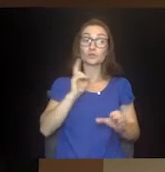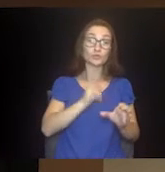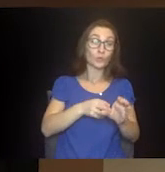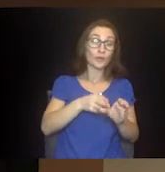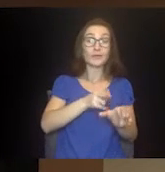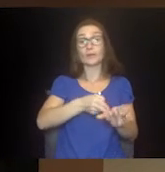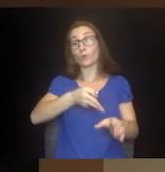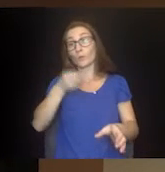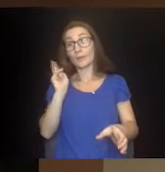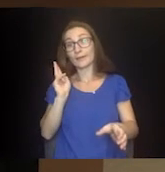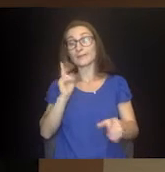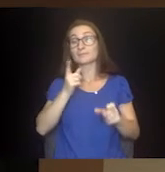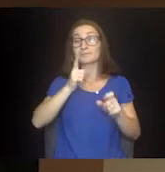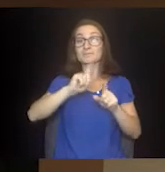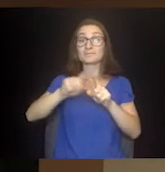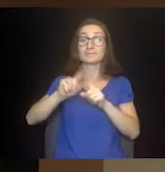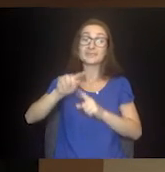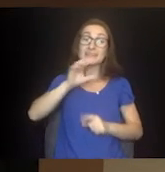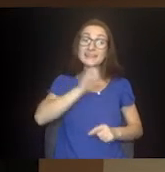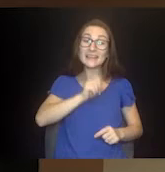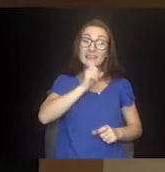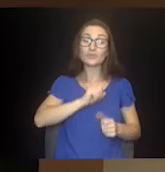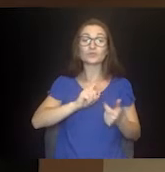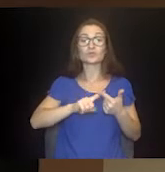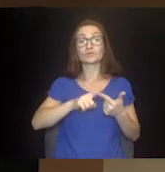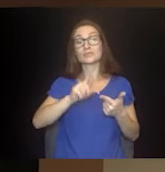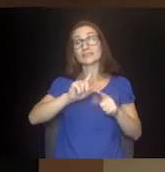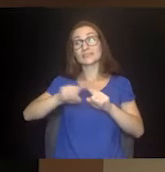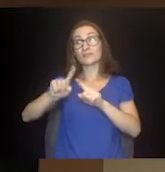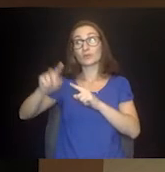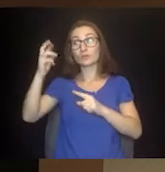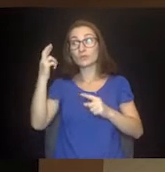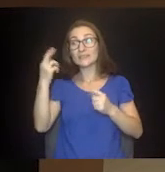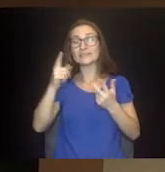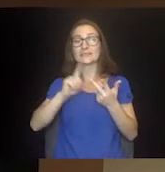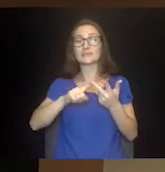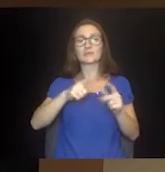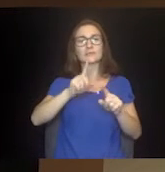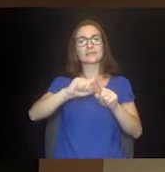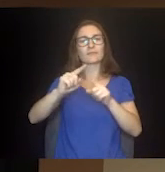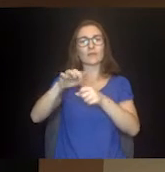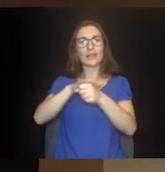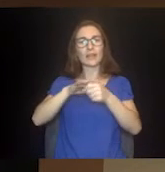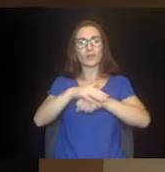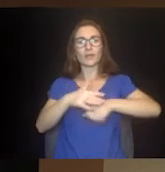go between different ages, different reasons, different parts of the county,